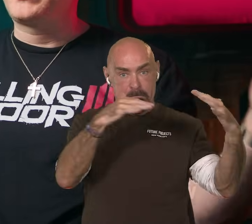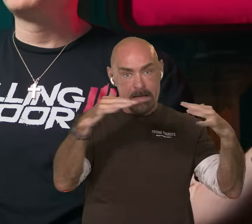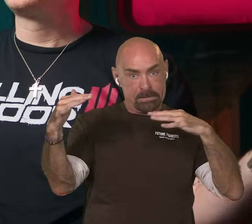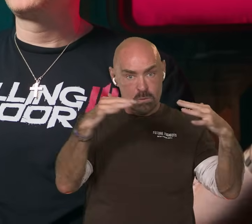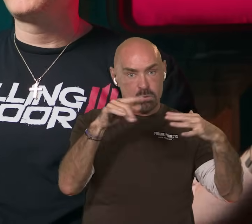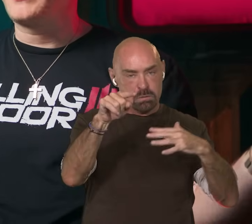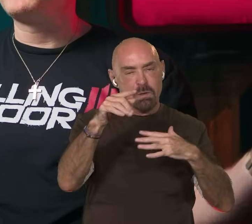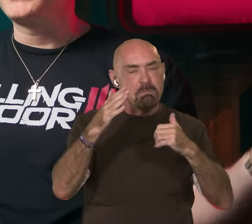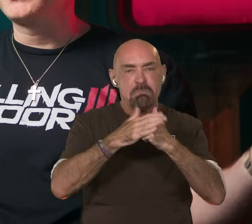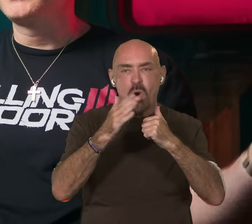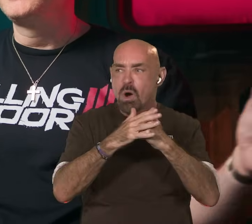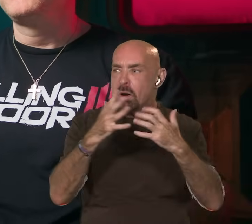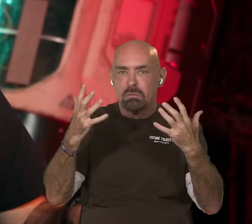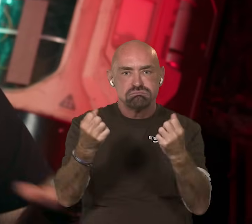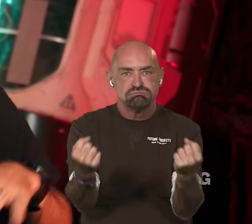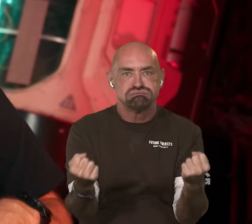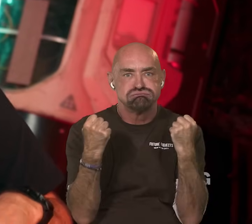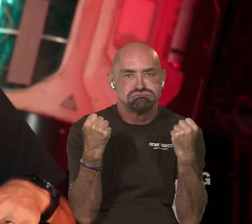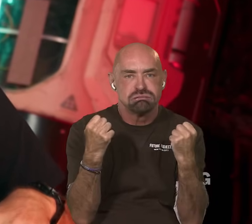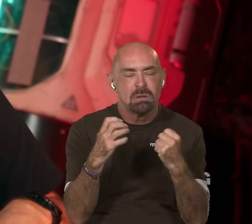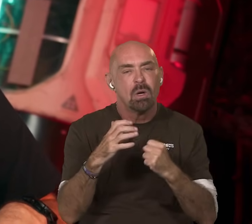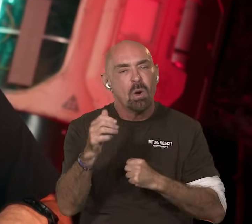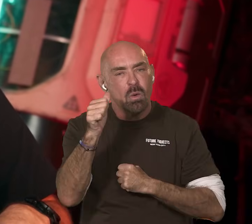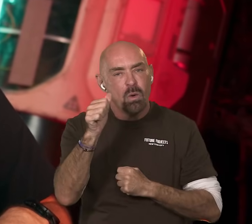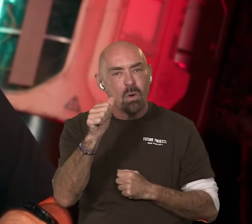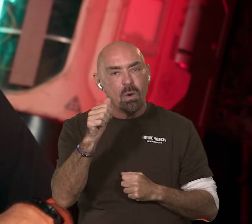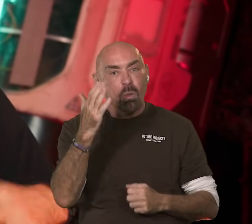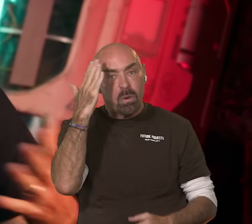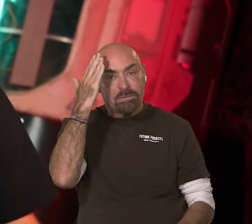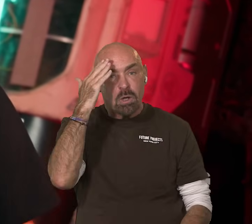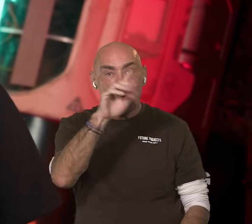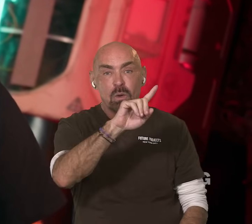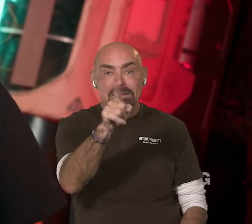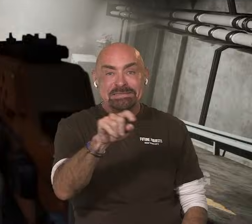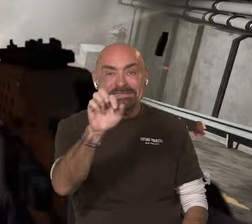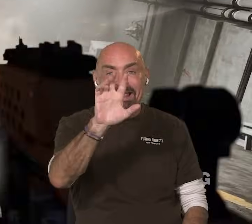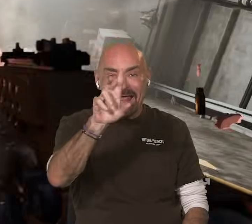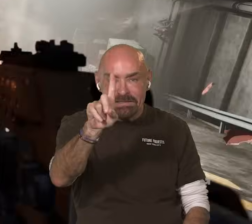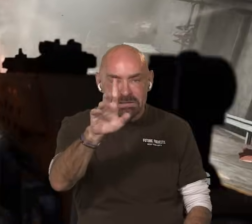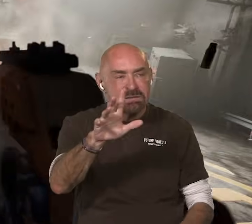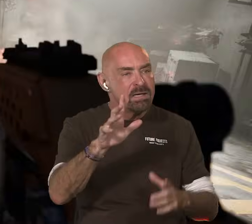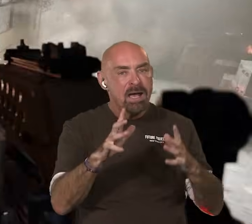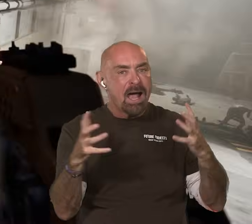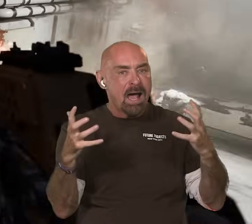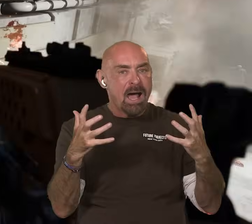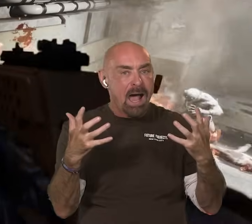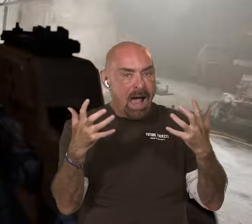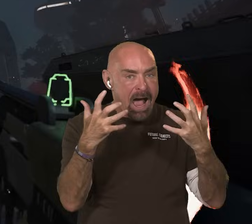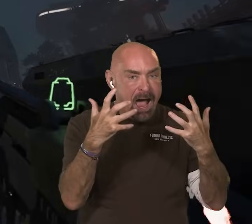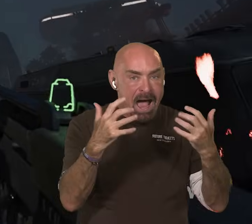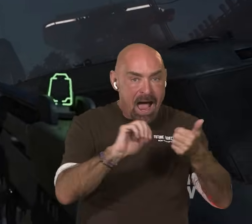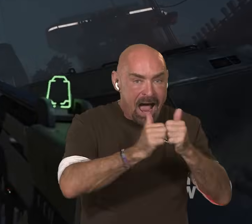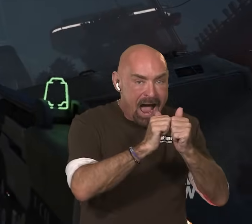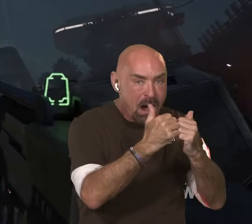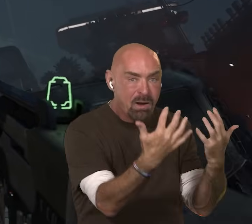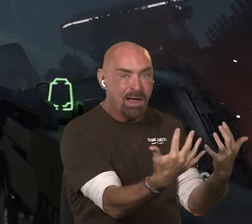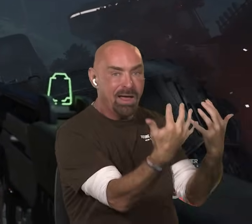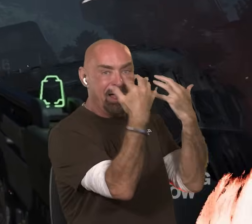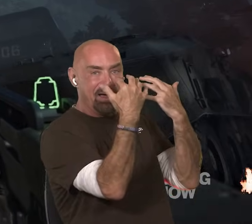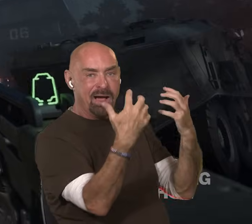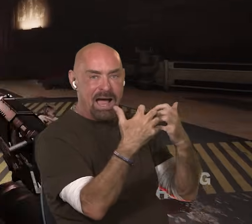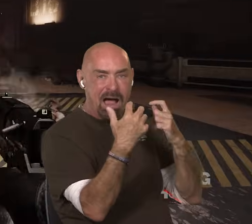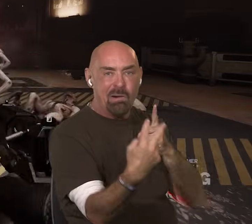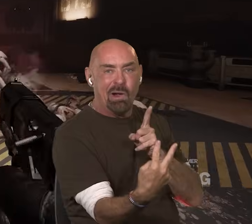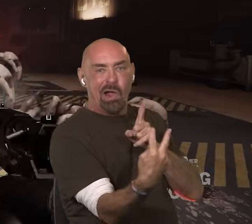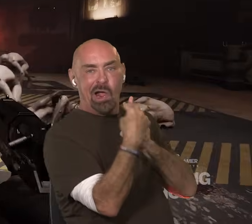feels way more epic. We knew we wanted Zeds to become more challenging. We're increasing how they get to you, how they damage you,